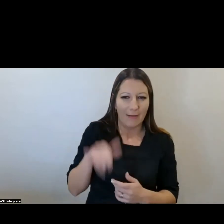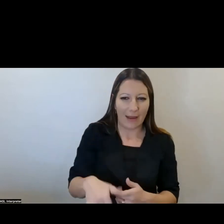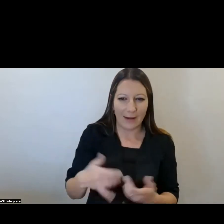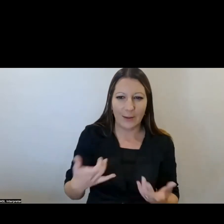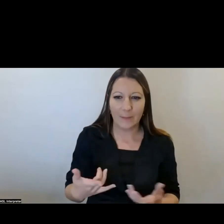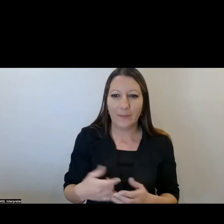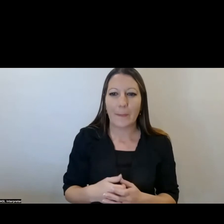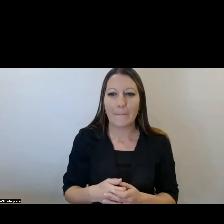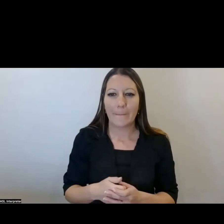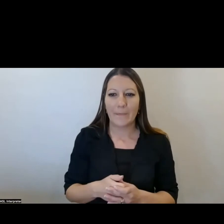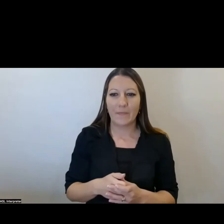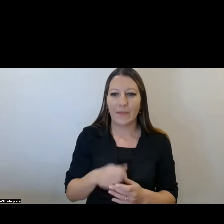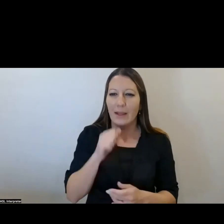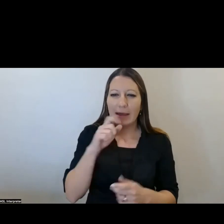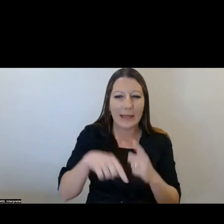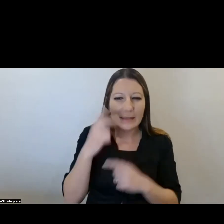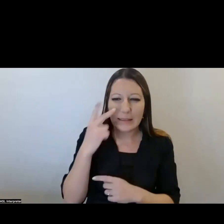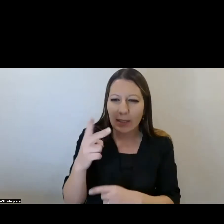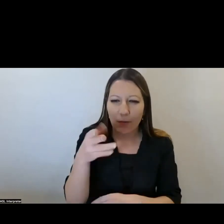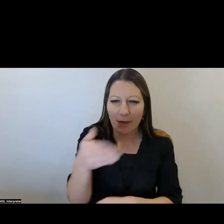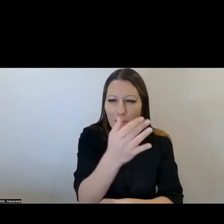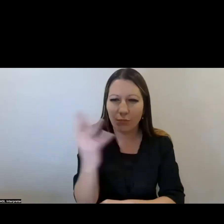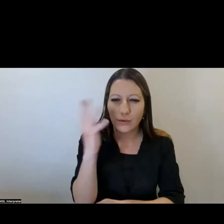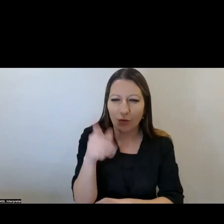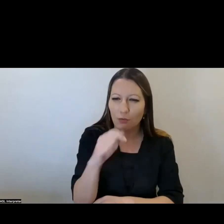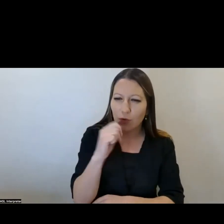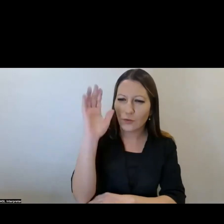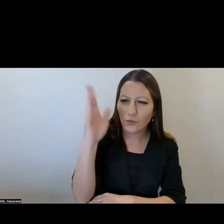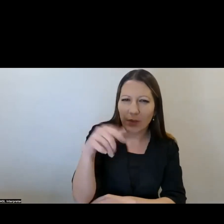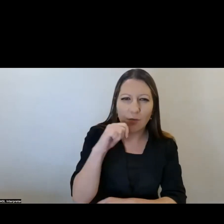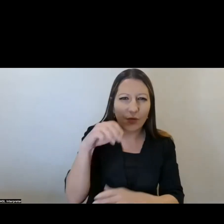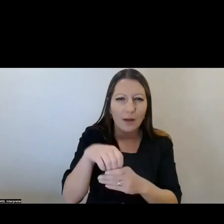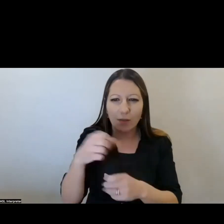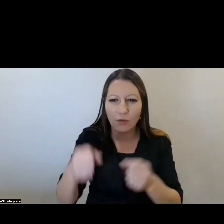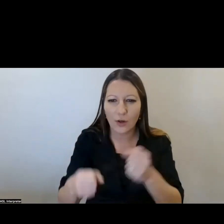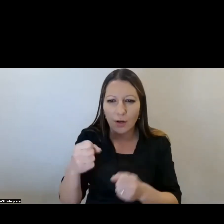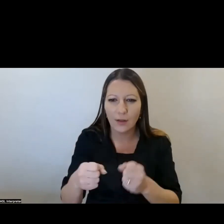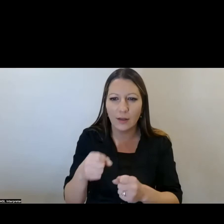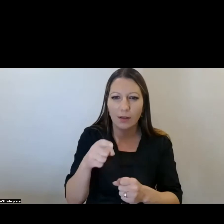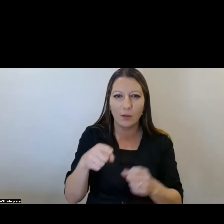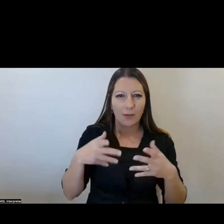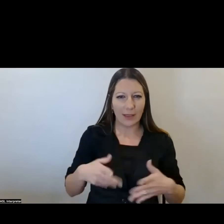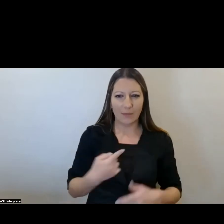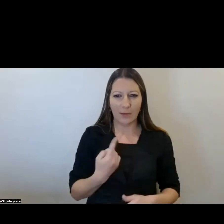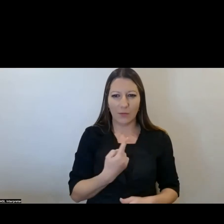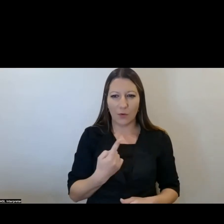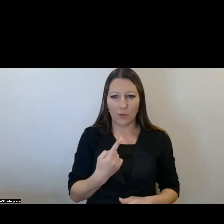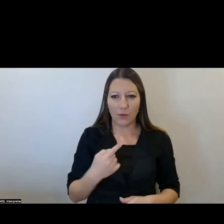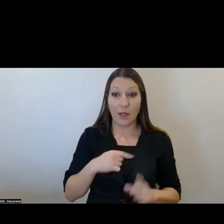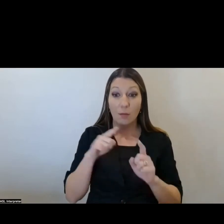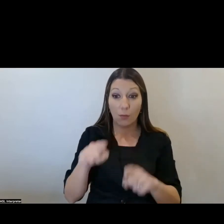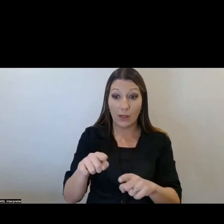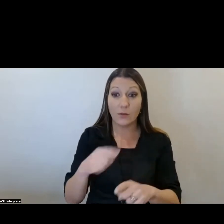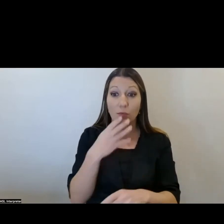Our fathers left us to find it in the mind. I tried to describe, but comes out Heil. Sartre was wrong. It's not